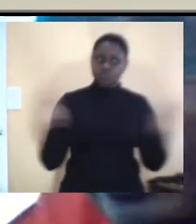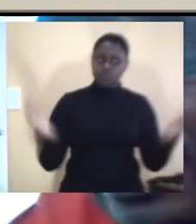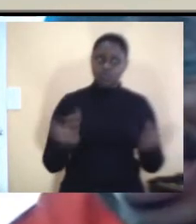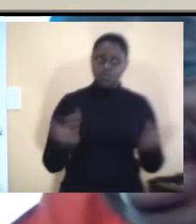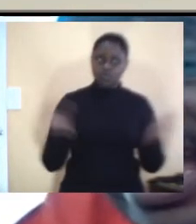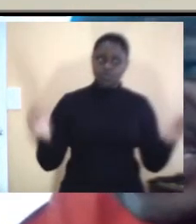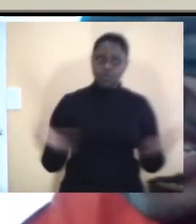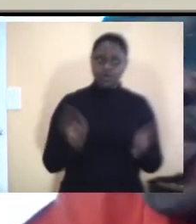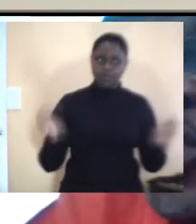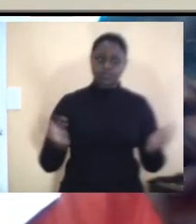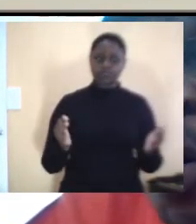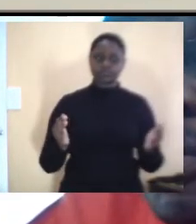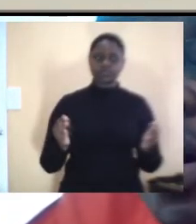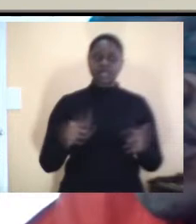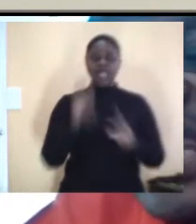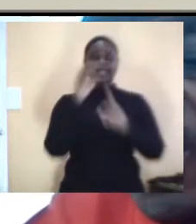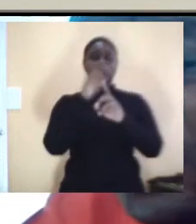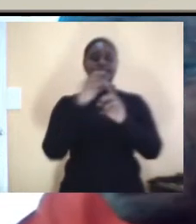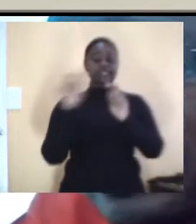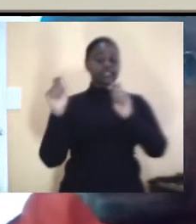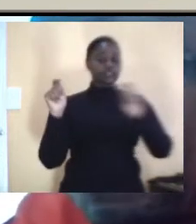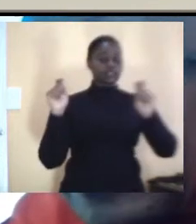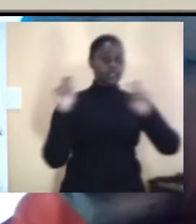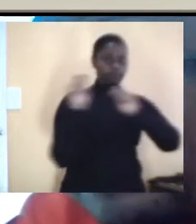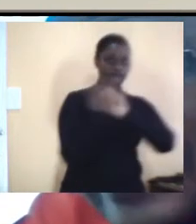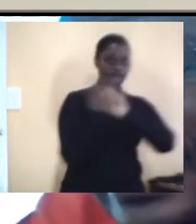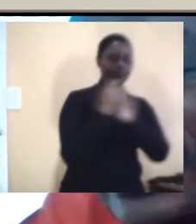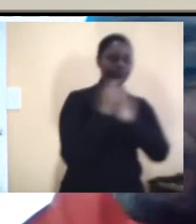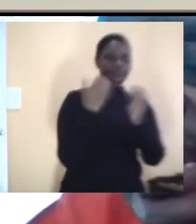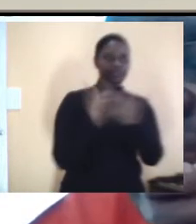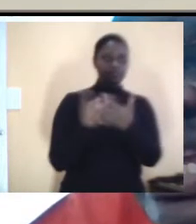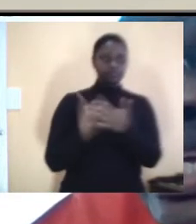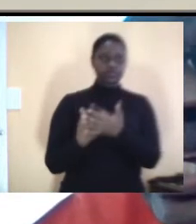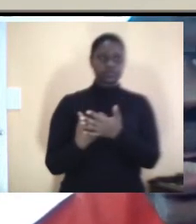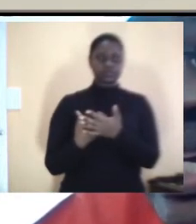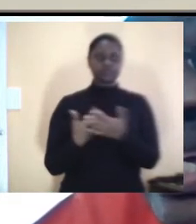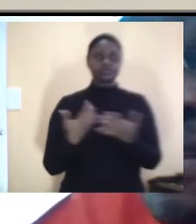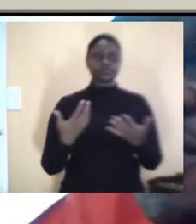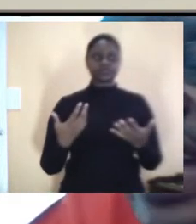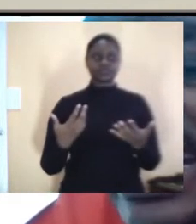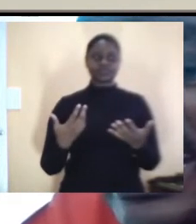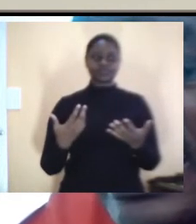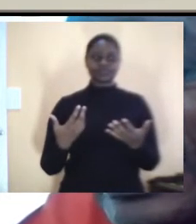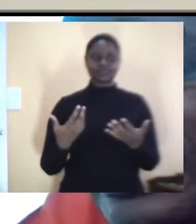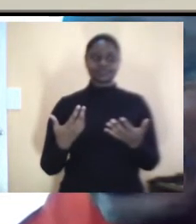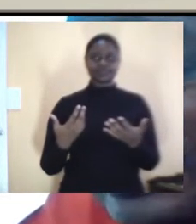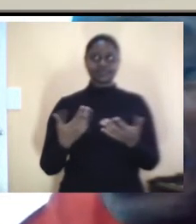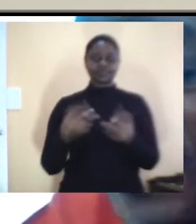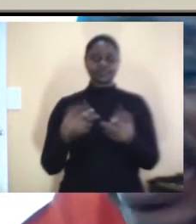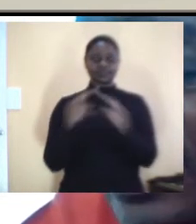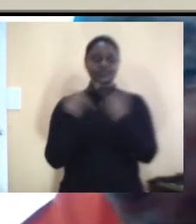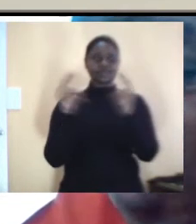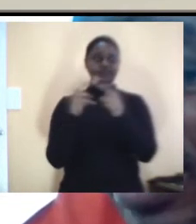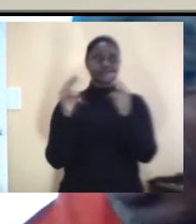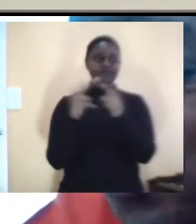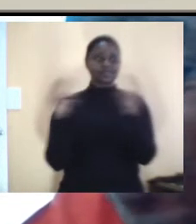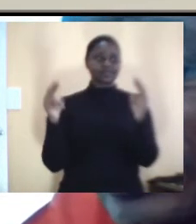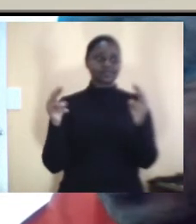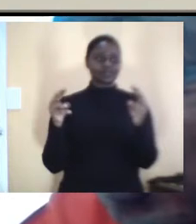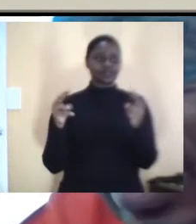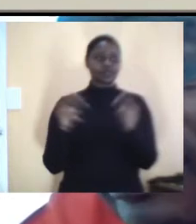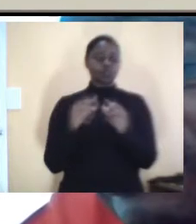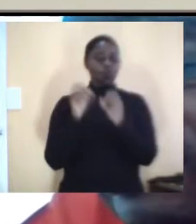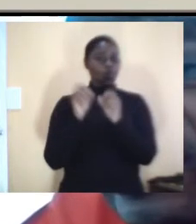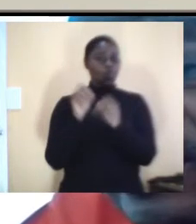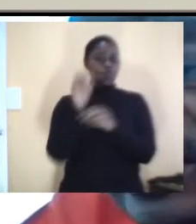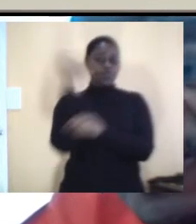governance and transform of the economy. There has been very insignificant work